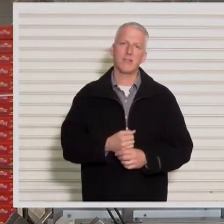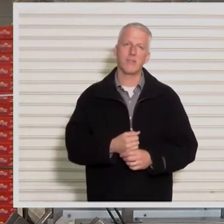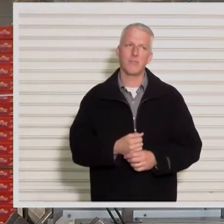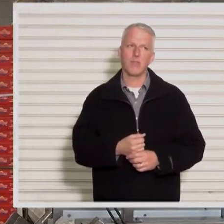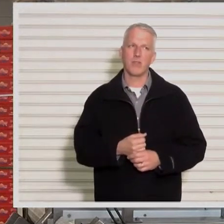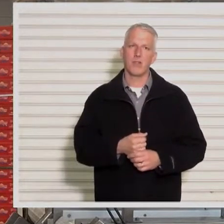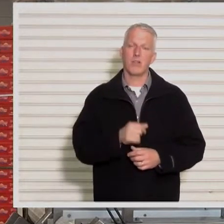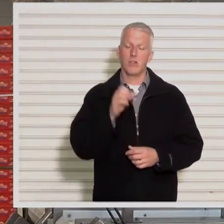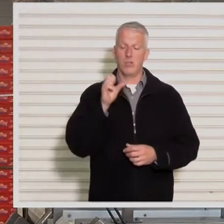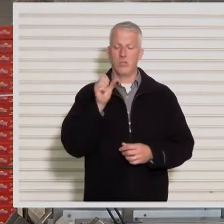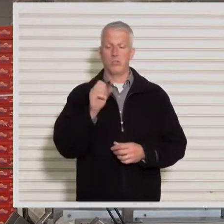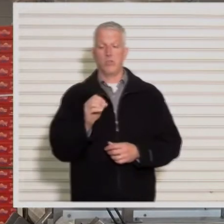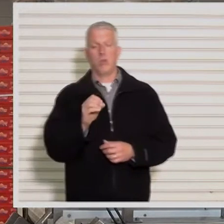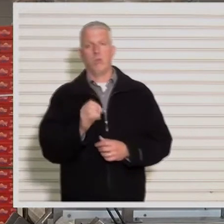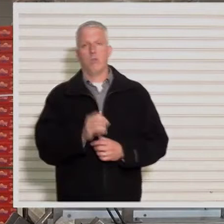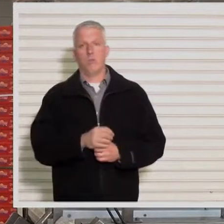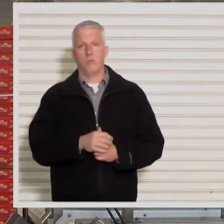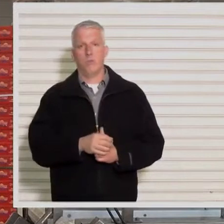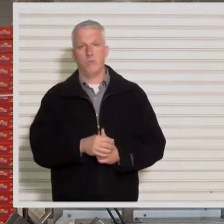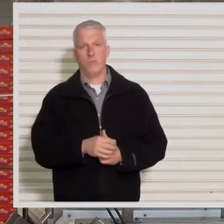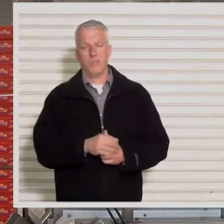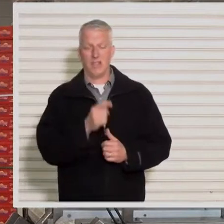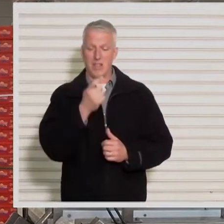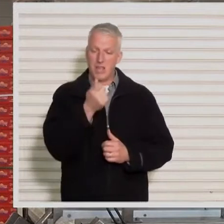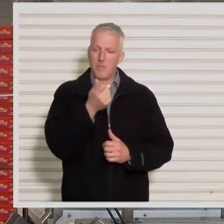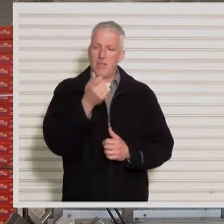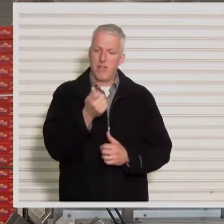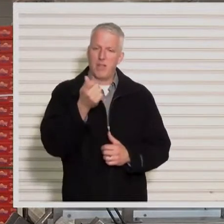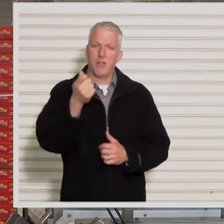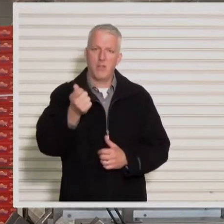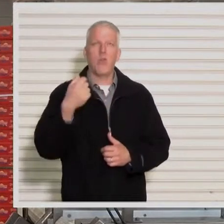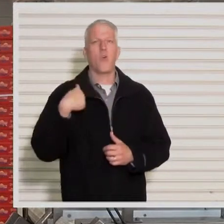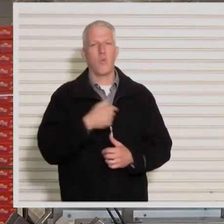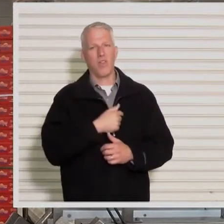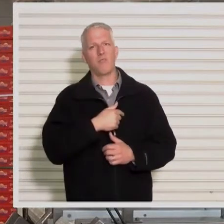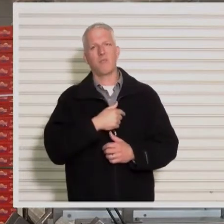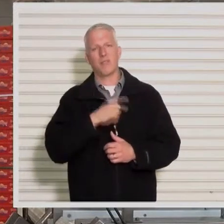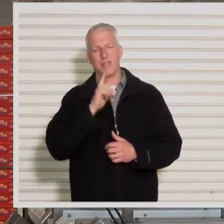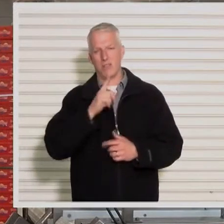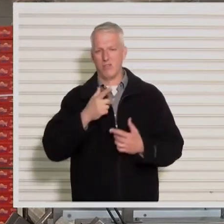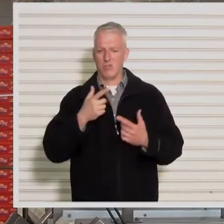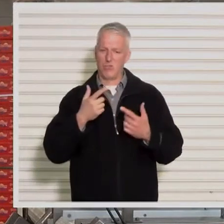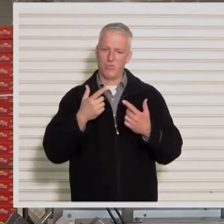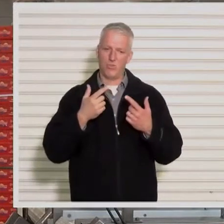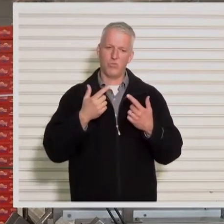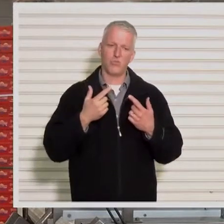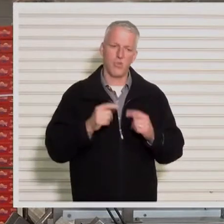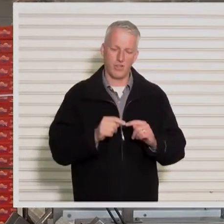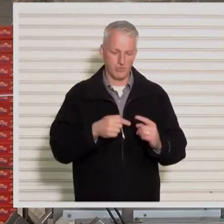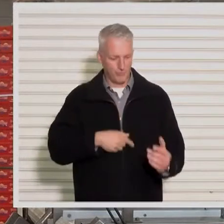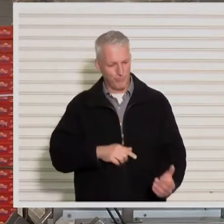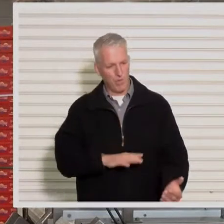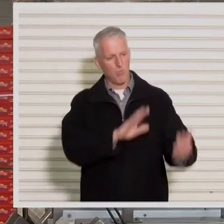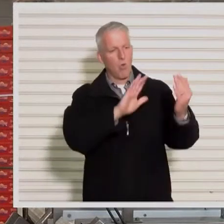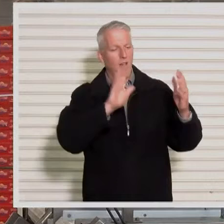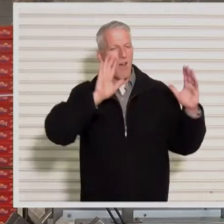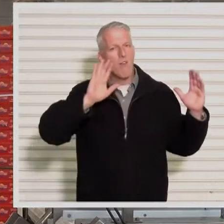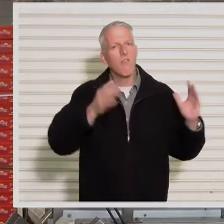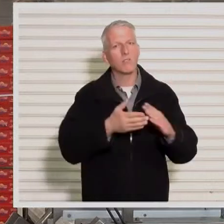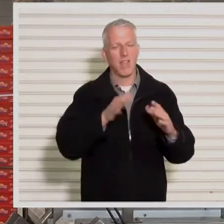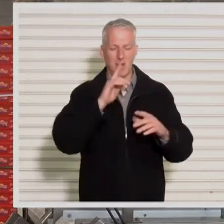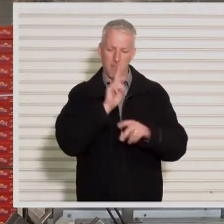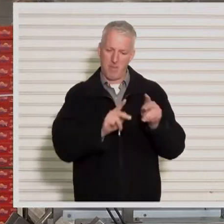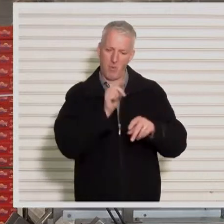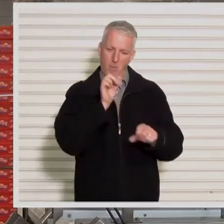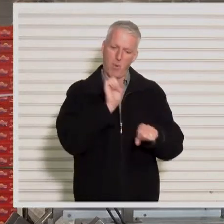And so, little by little, we've been turning that corner, and folks have been working